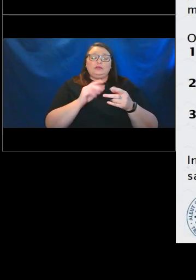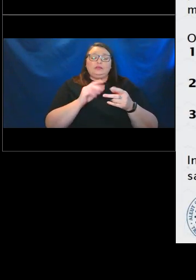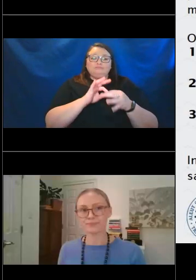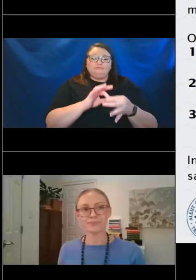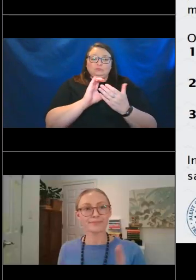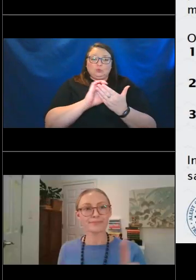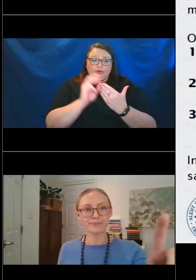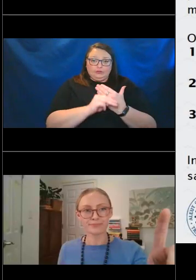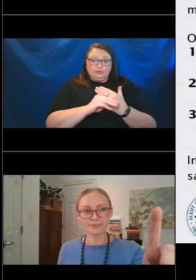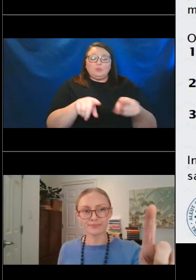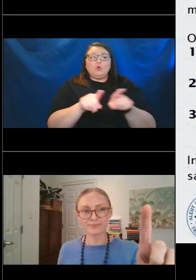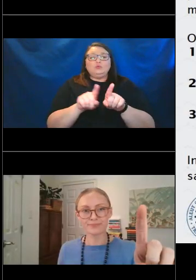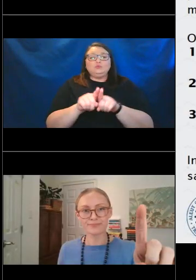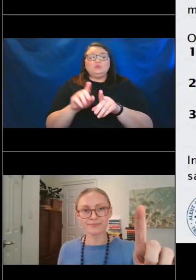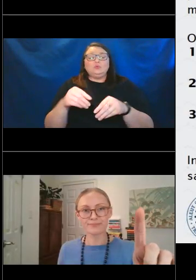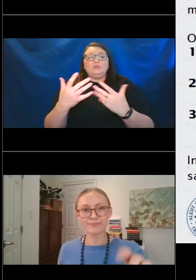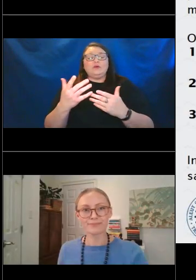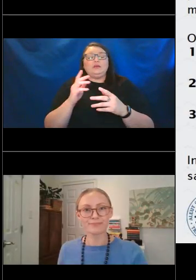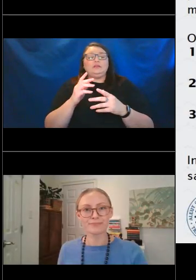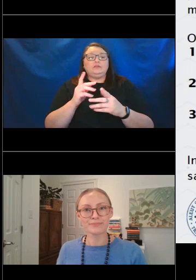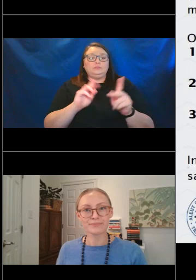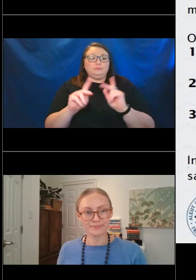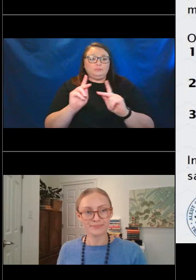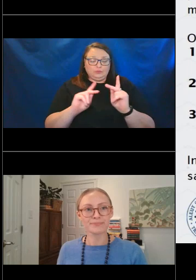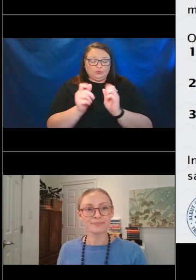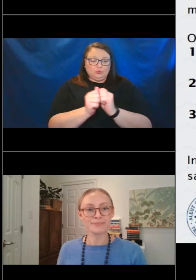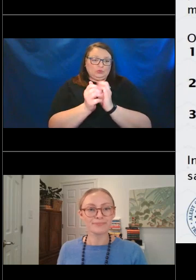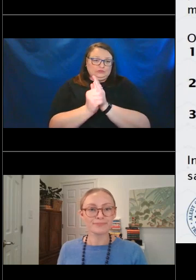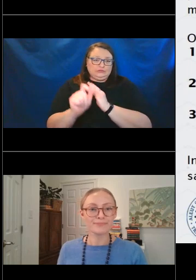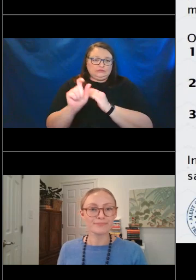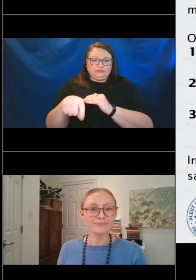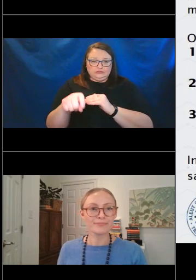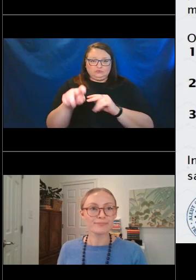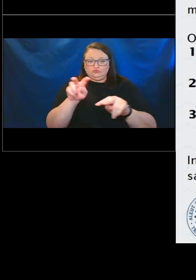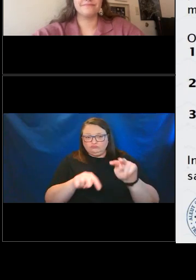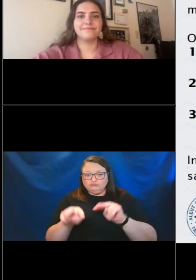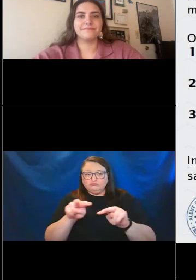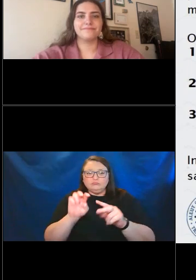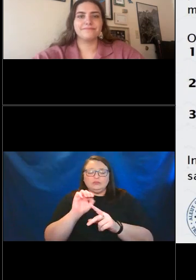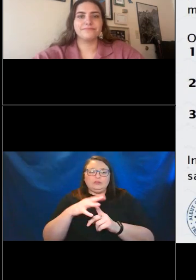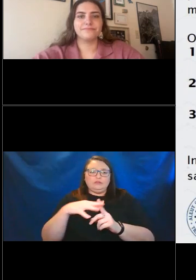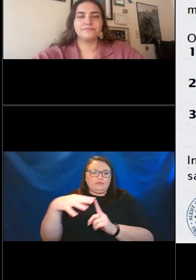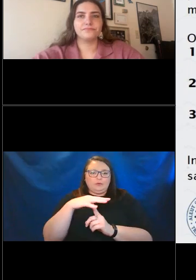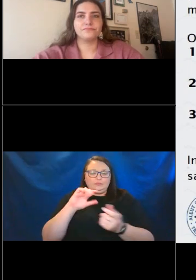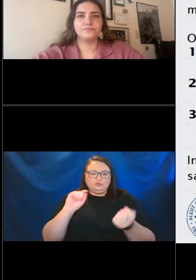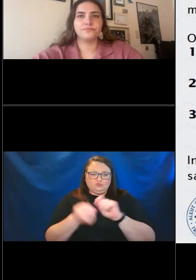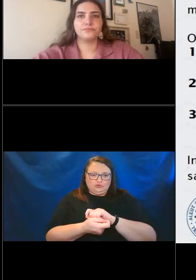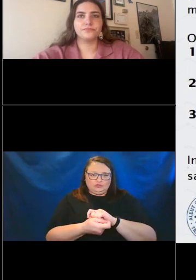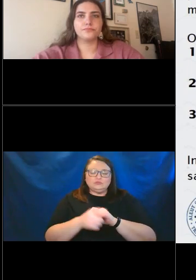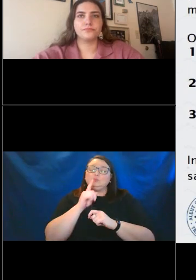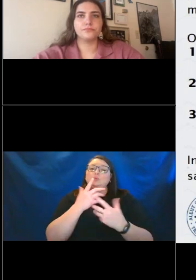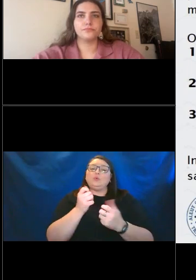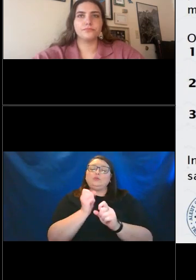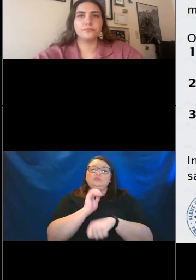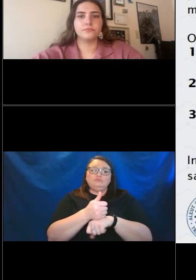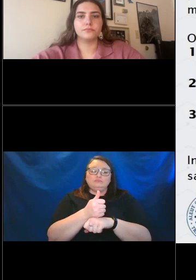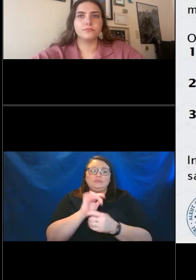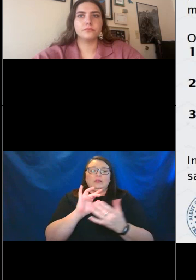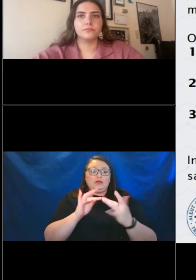equipping individuals for skills and tools needed to monitor environmental changes. And so the bigger picture here is really working on creating a network and